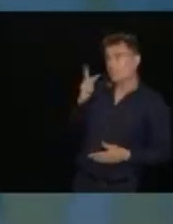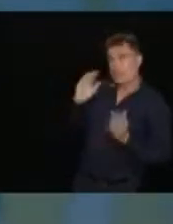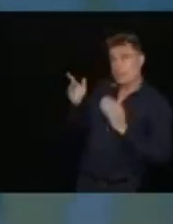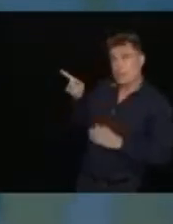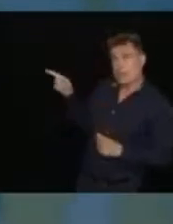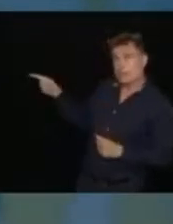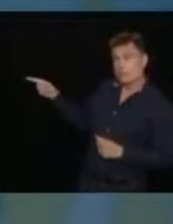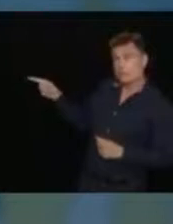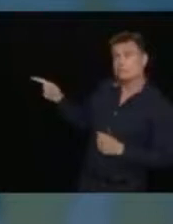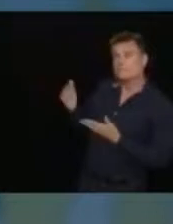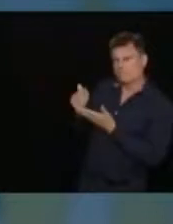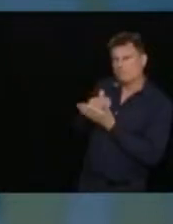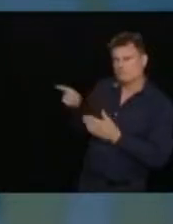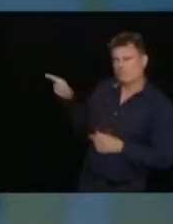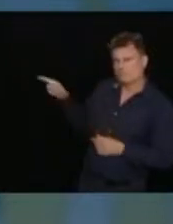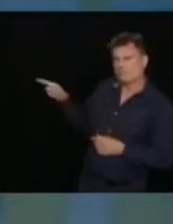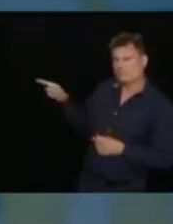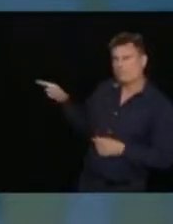transmission of the virus.